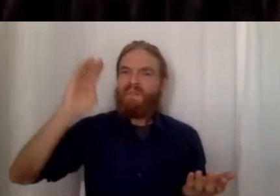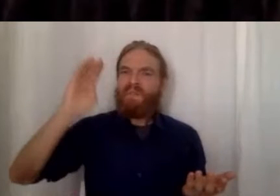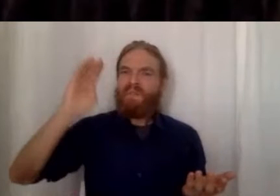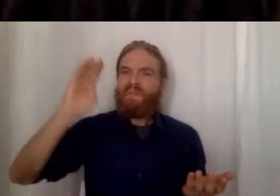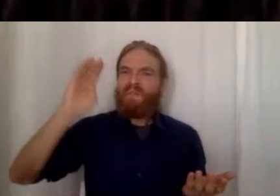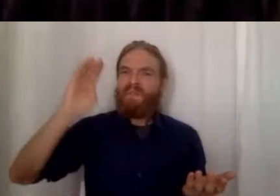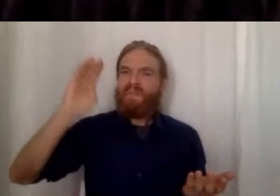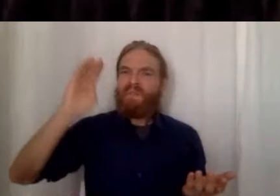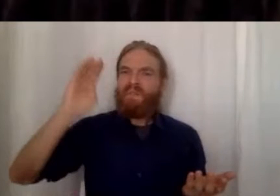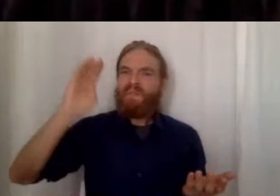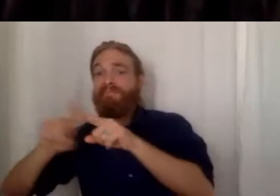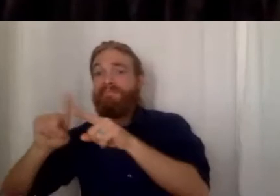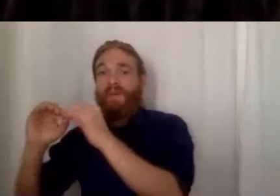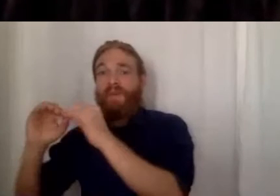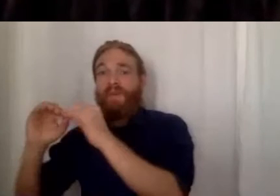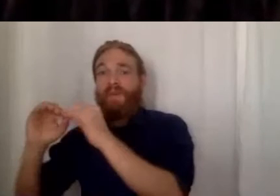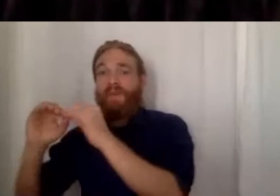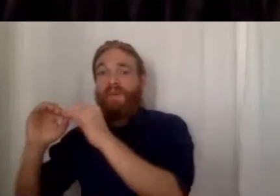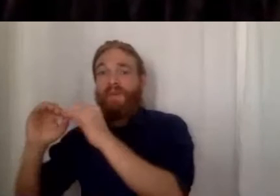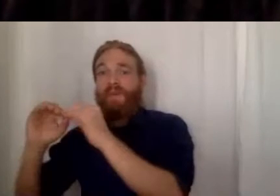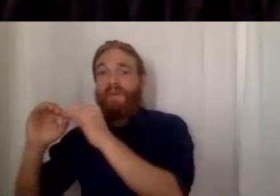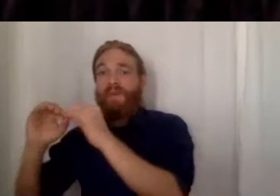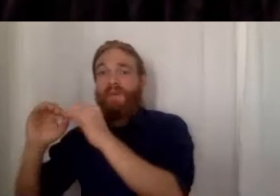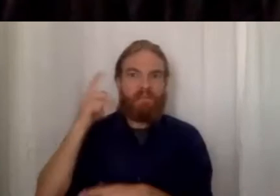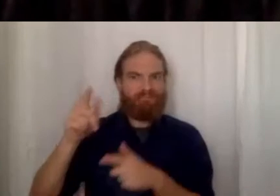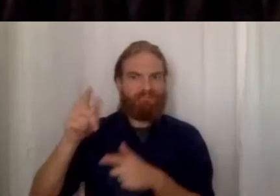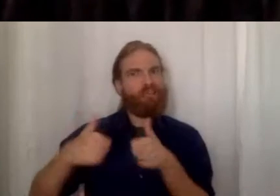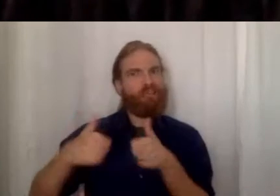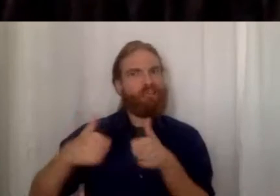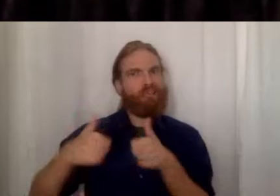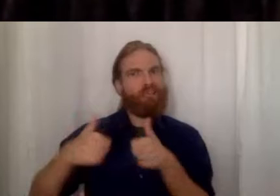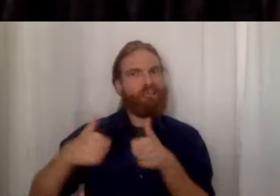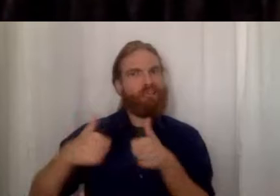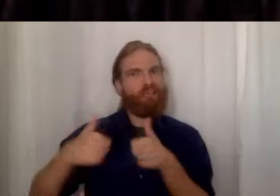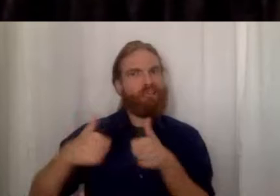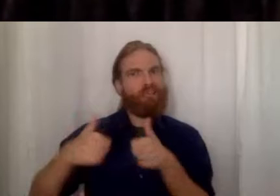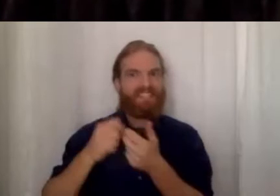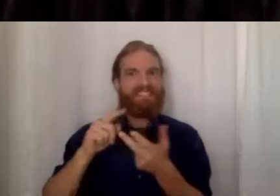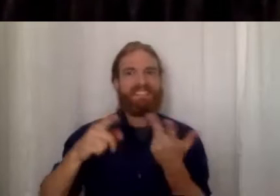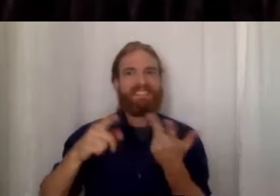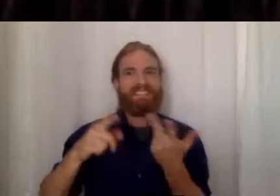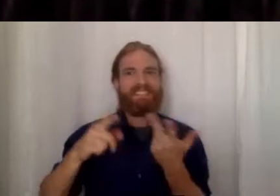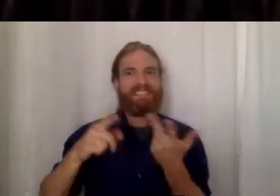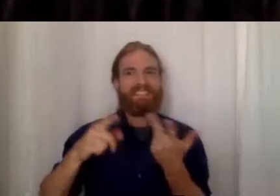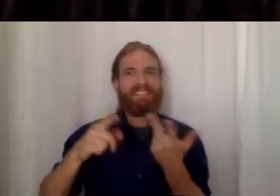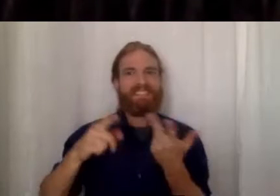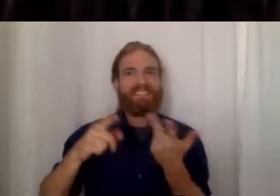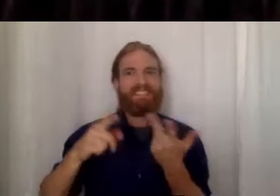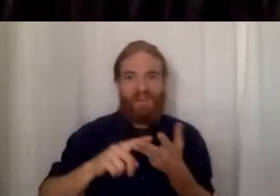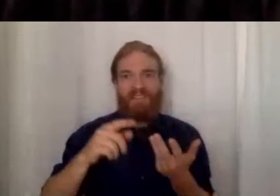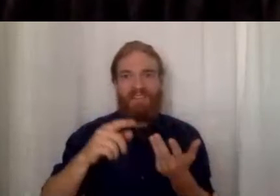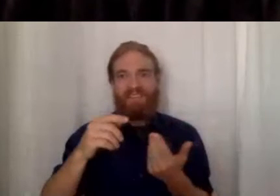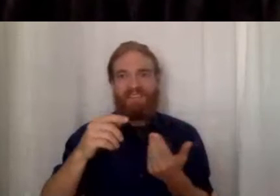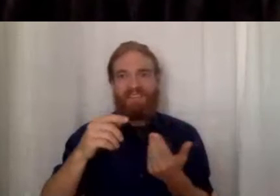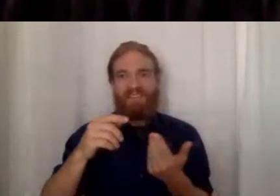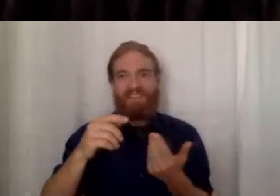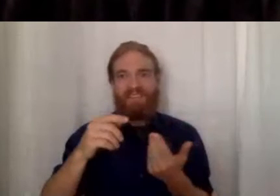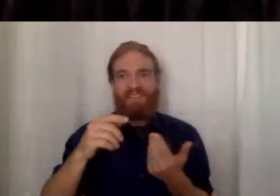and healthcare staff, and we are no different. So Brenda and her team and